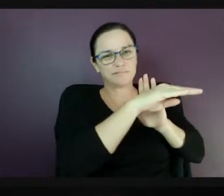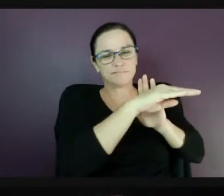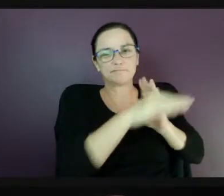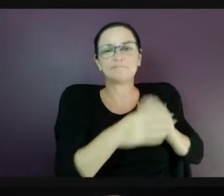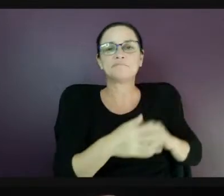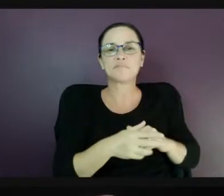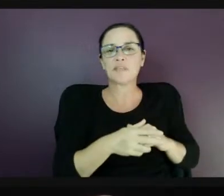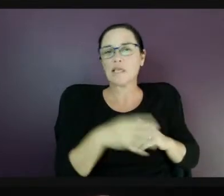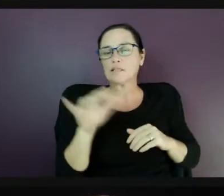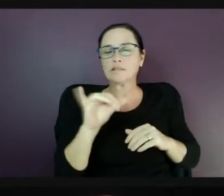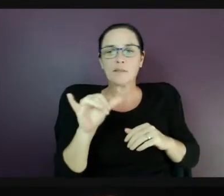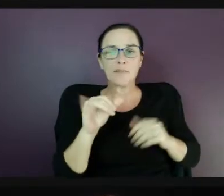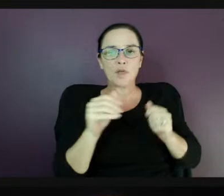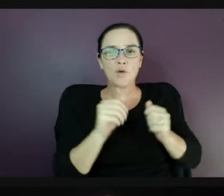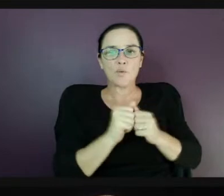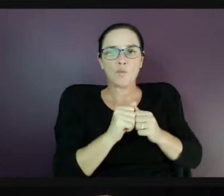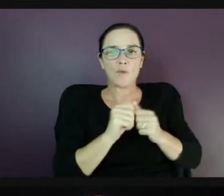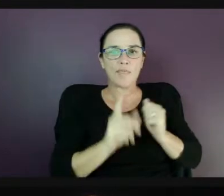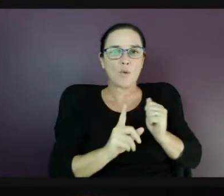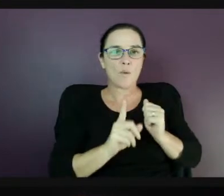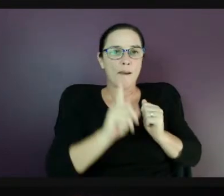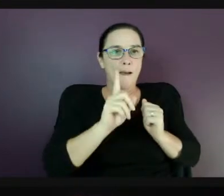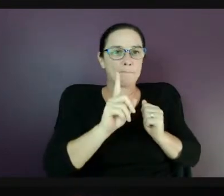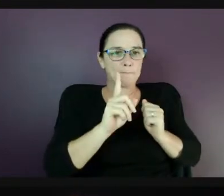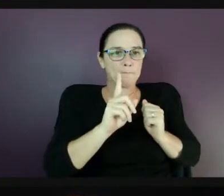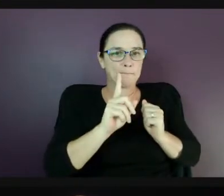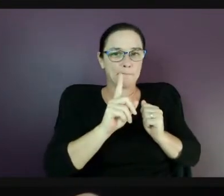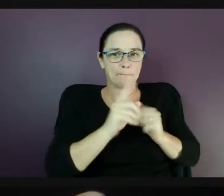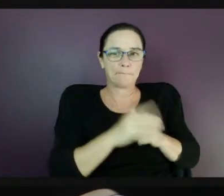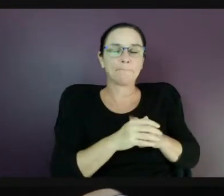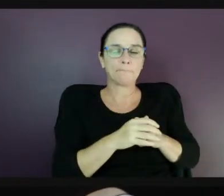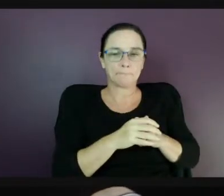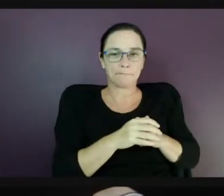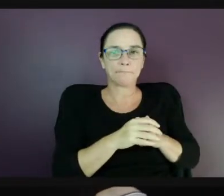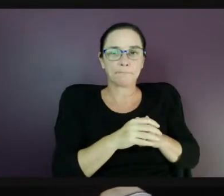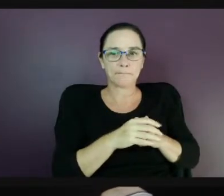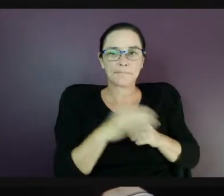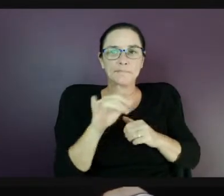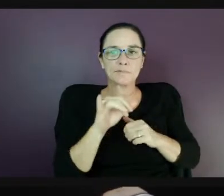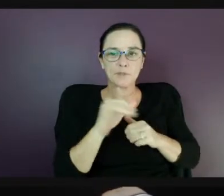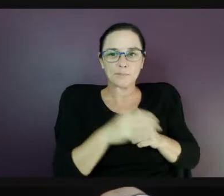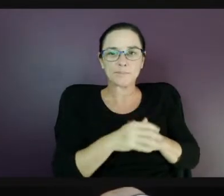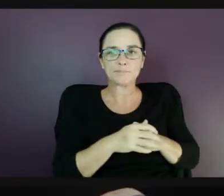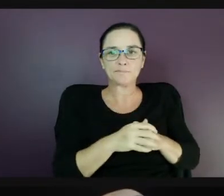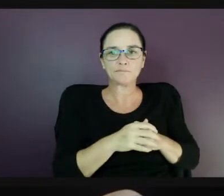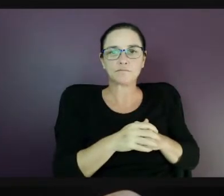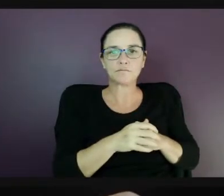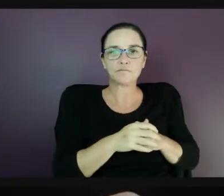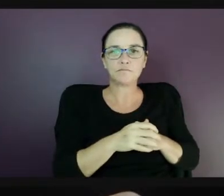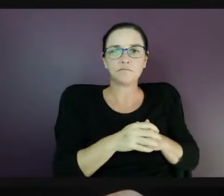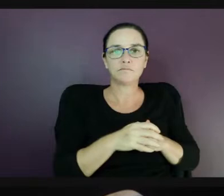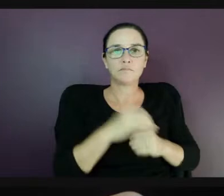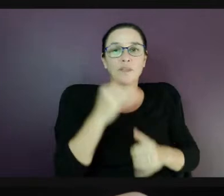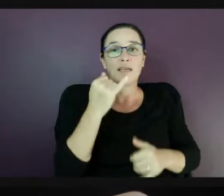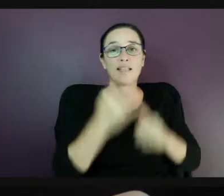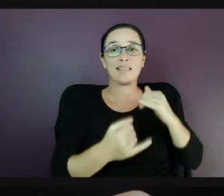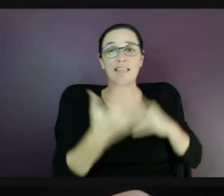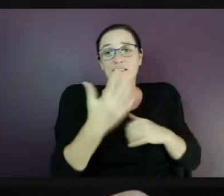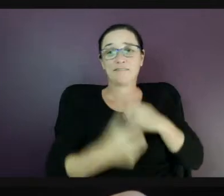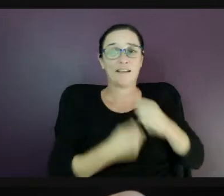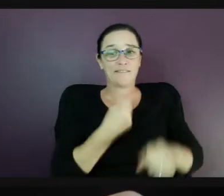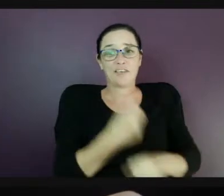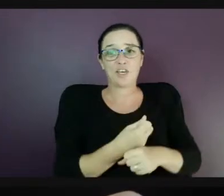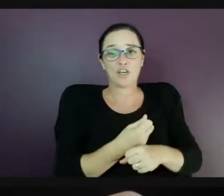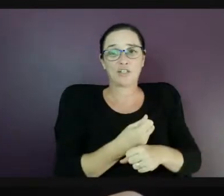pattern on the upward component station right here, like that. And if we zoom it out to the last 5 years, you see that pattern